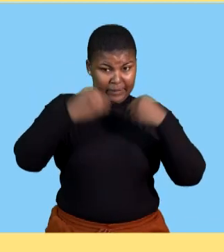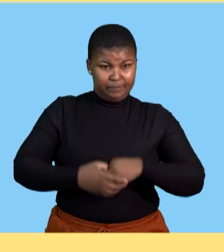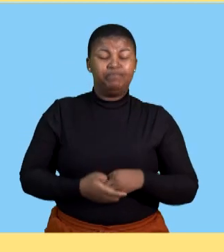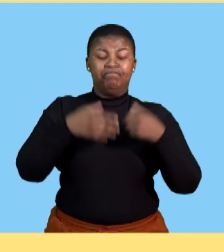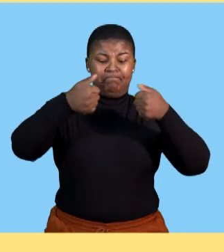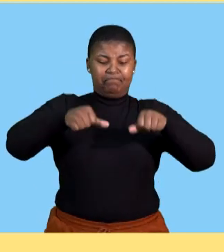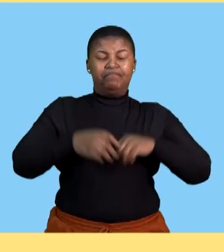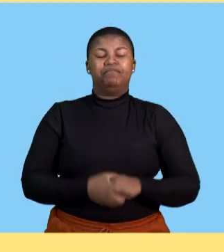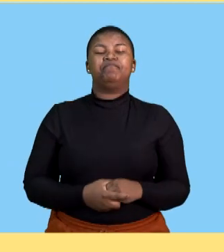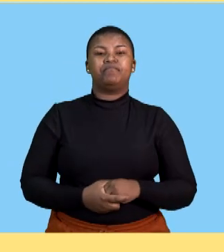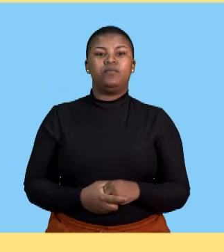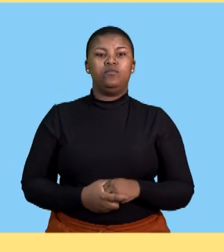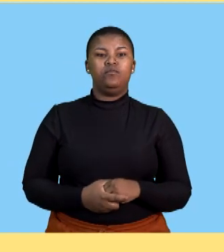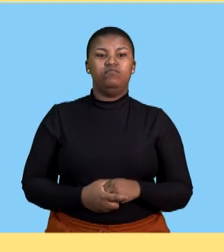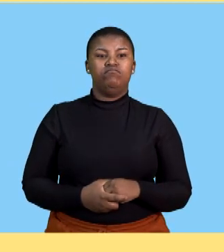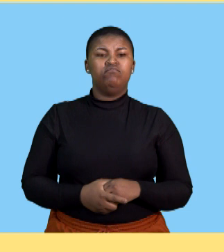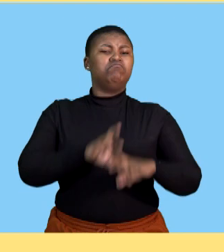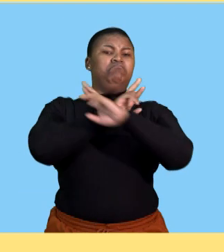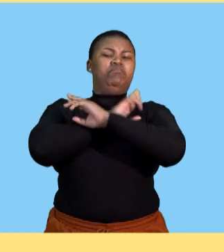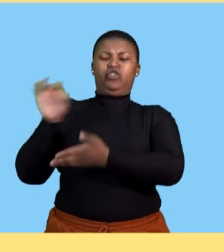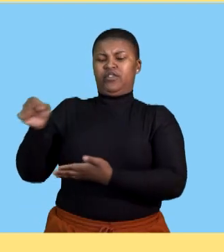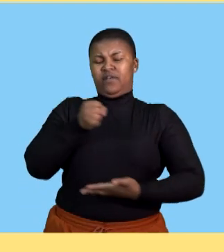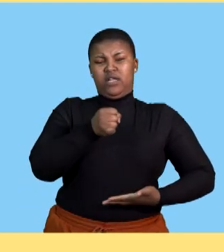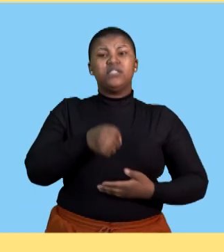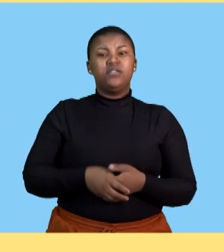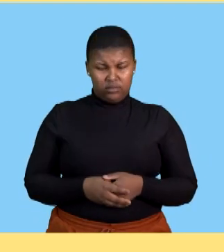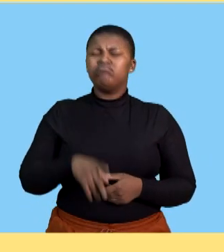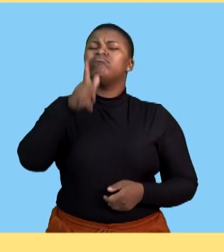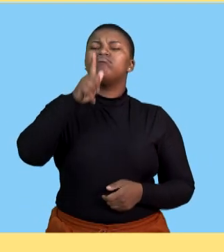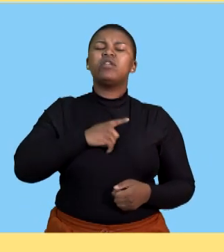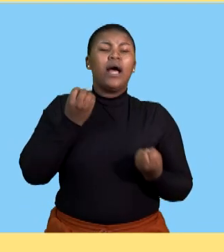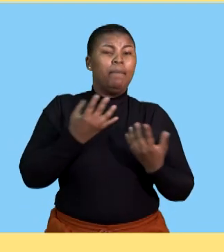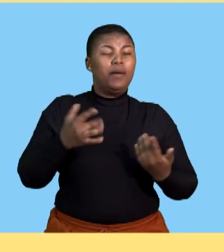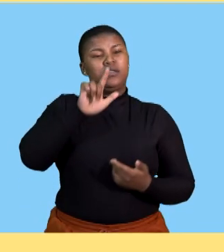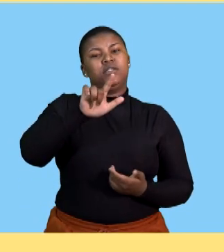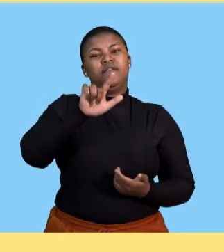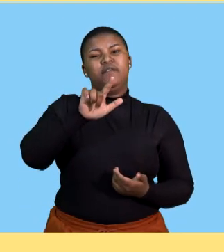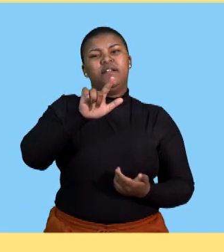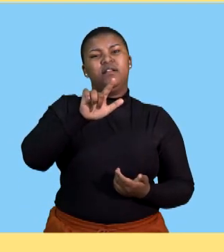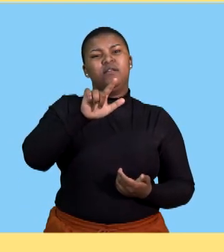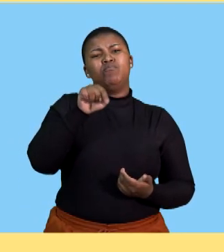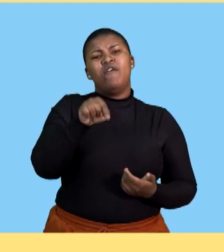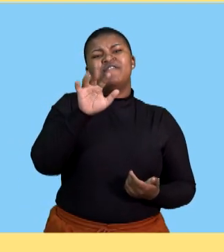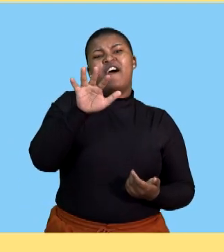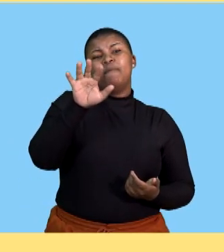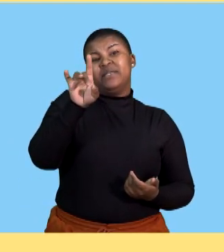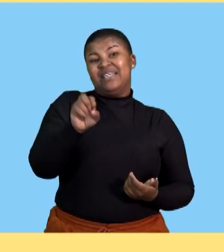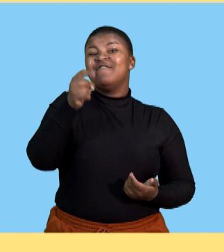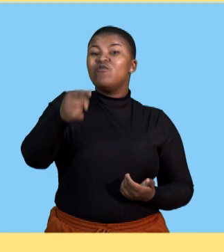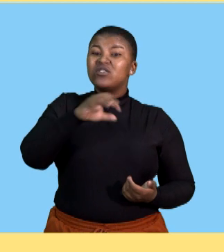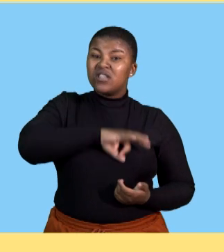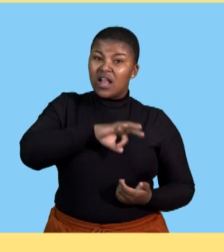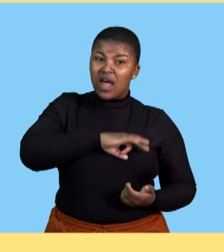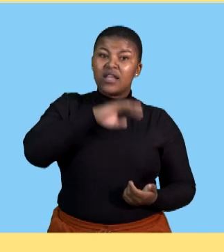one. The next one is my pension fund. And we're told it is 7.5% of the